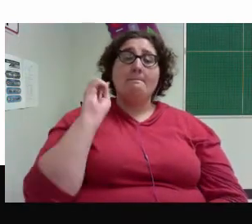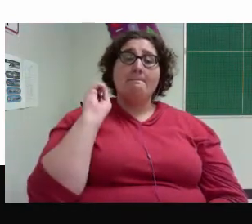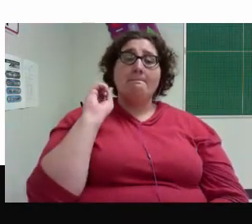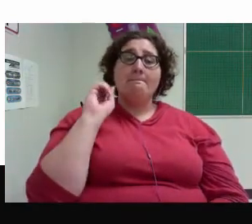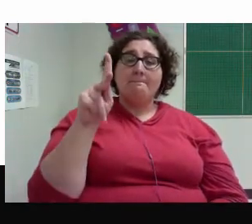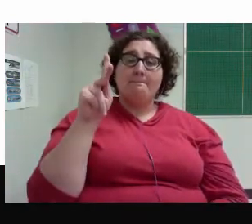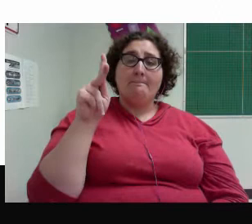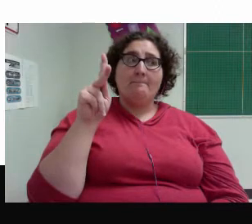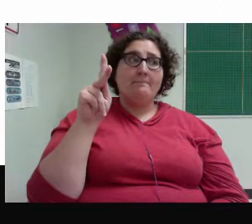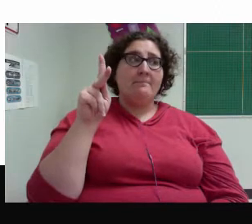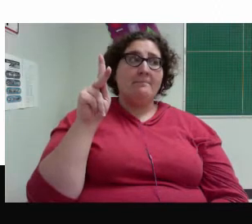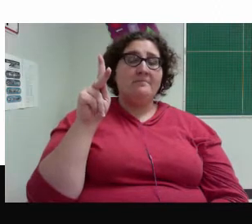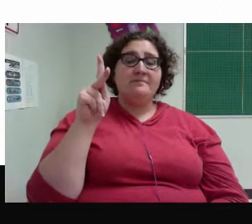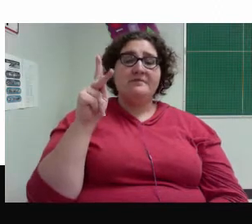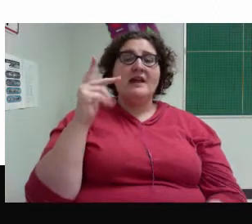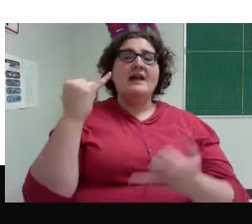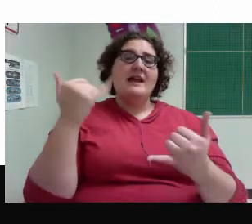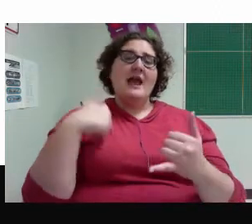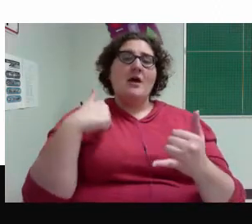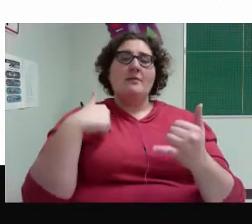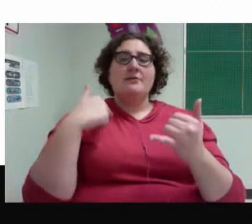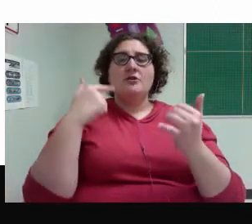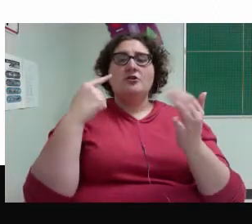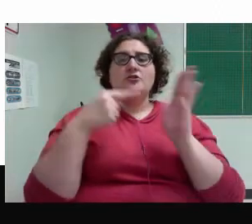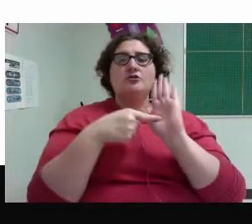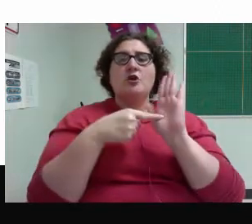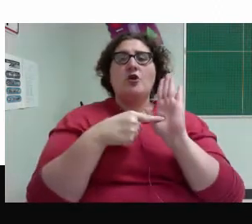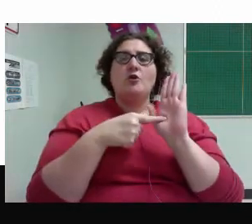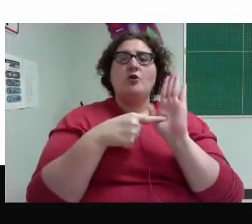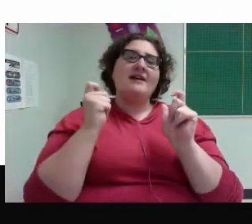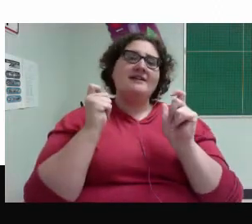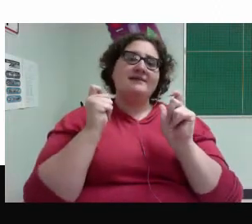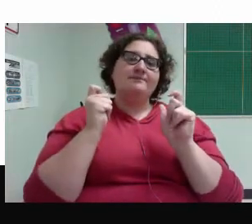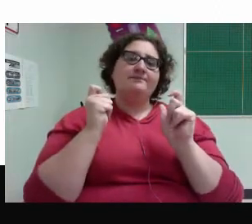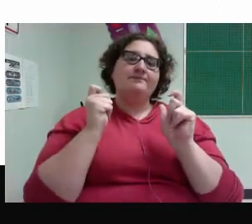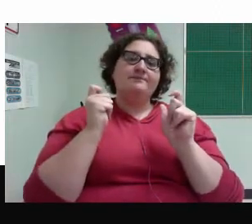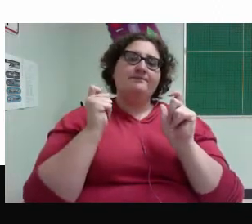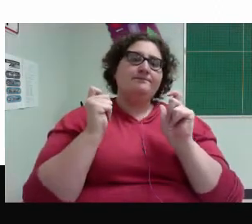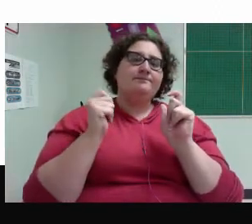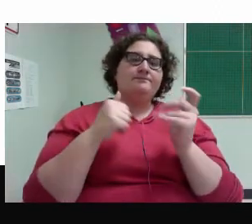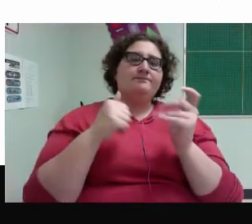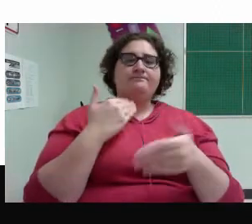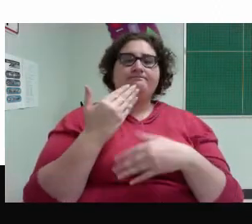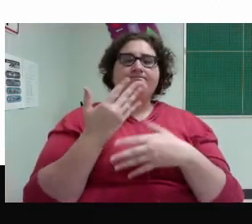Okay, now I'm going to show you a quick how to